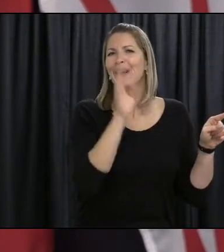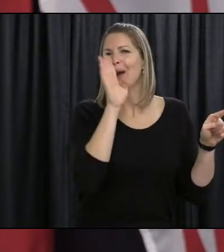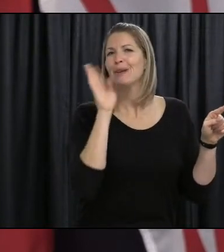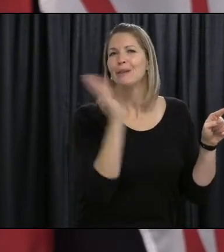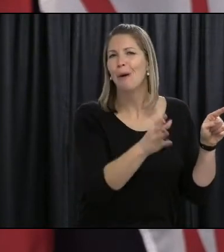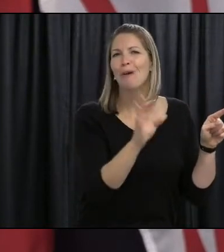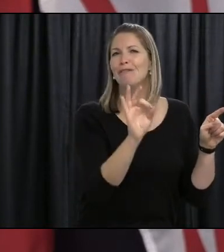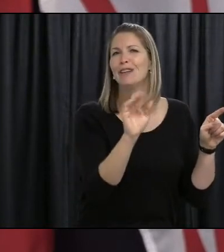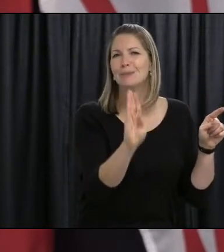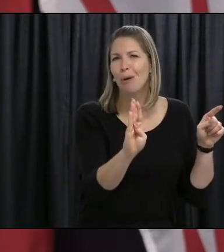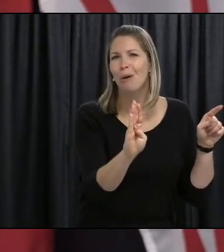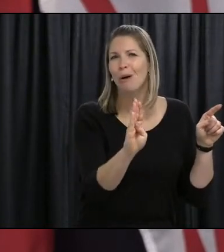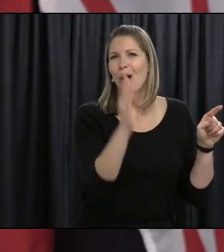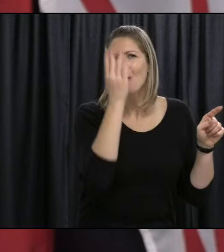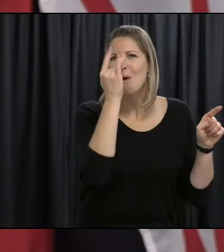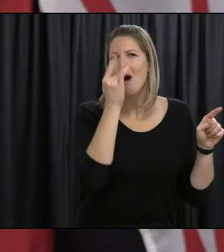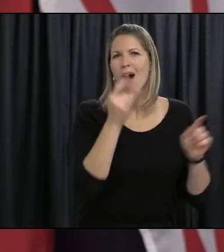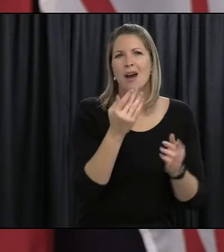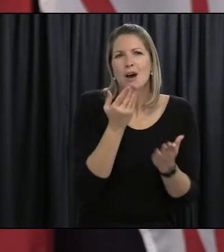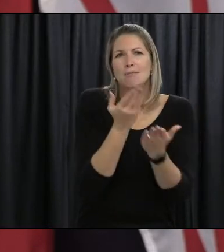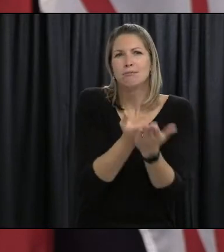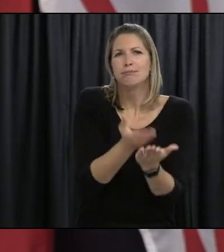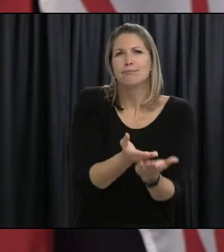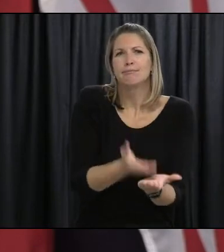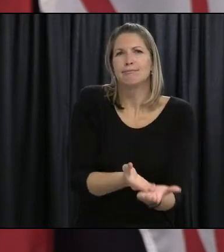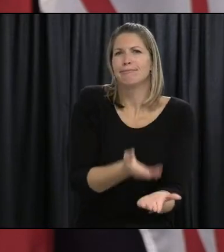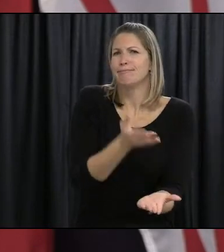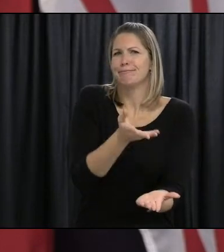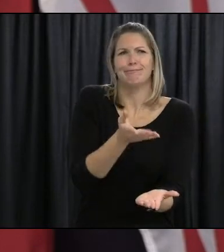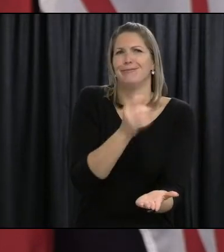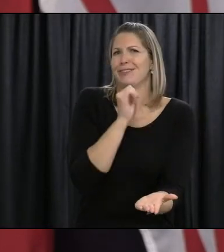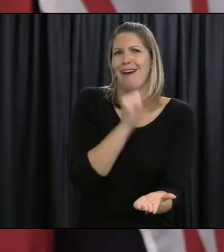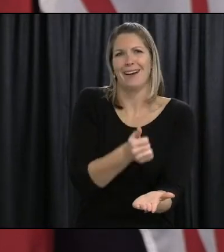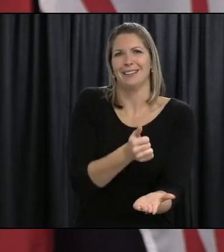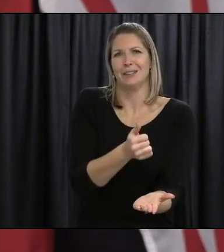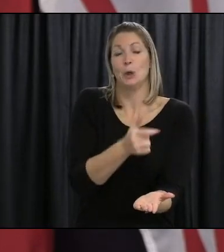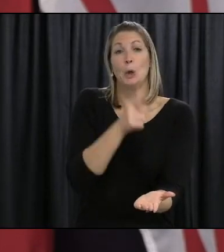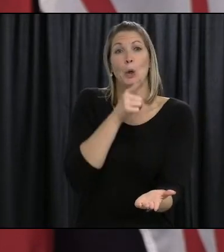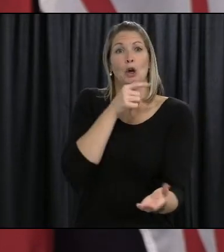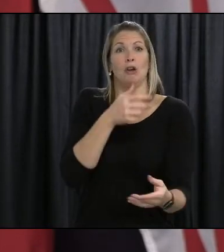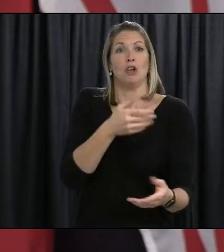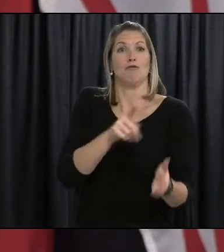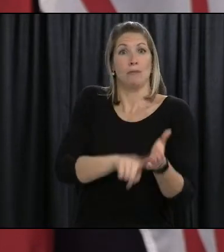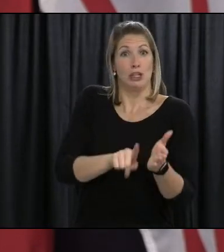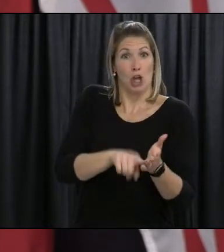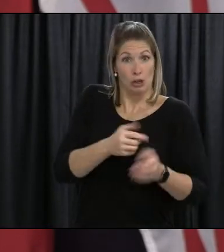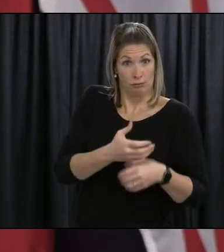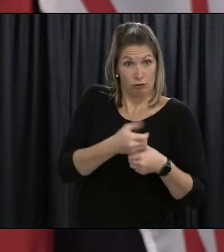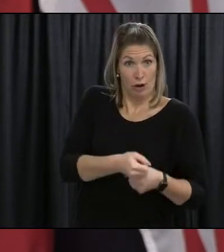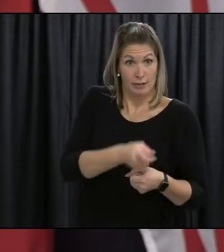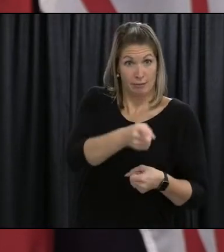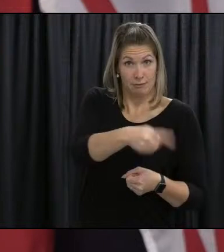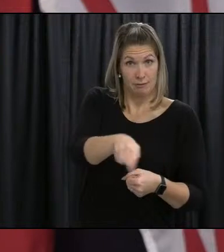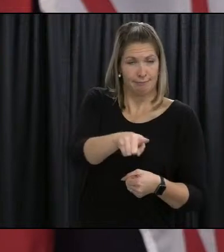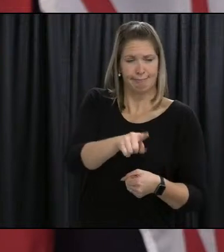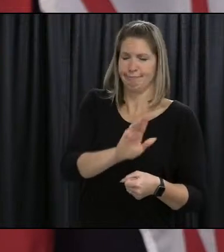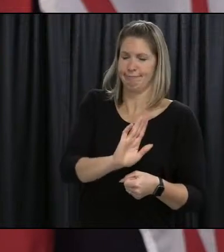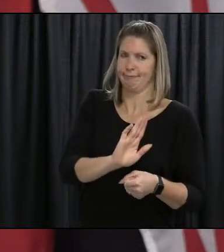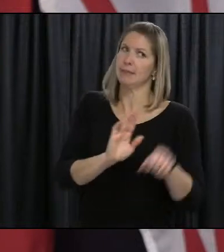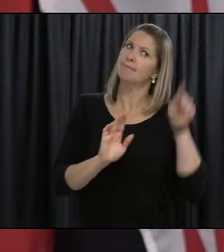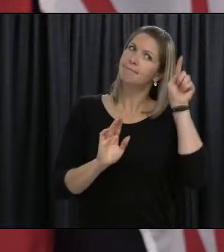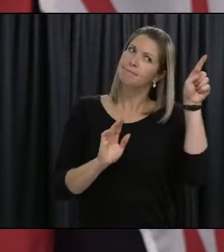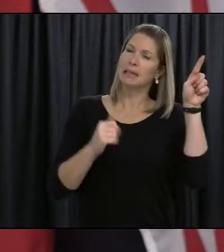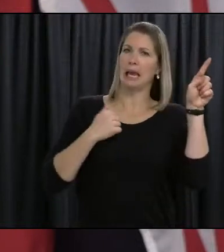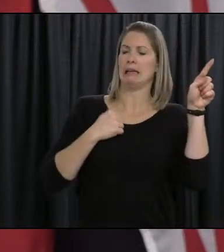have less accurate or less peer-reviewed and validated information. This is a changing and an